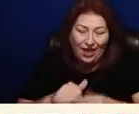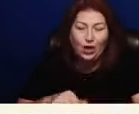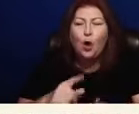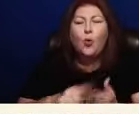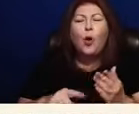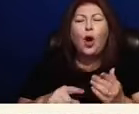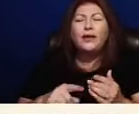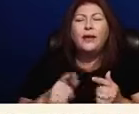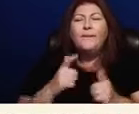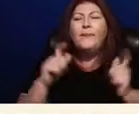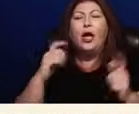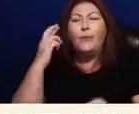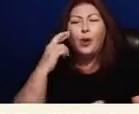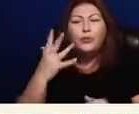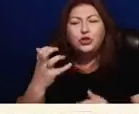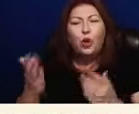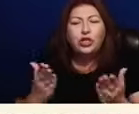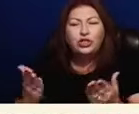want to serve?